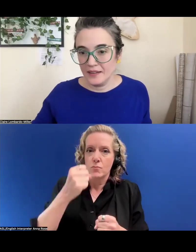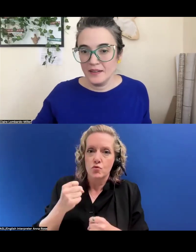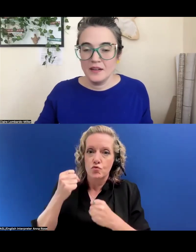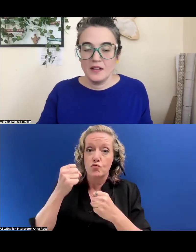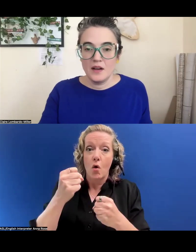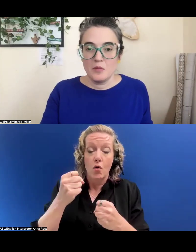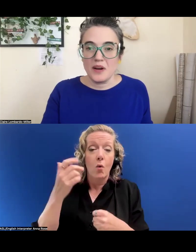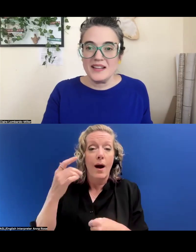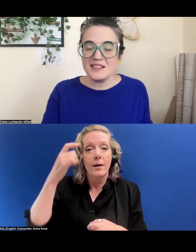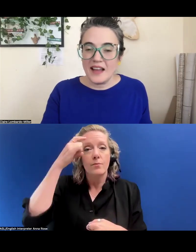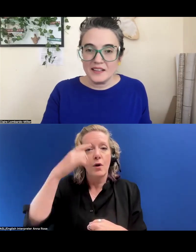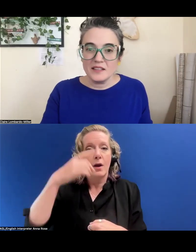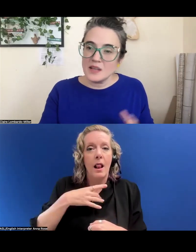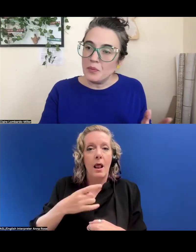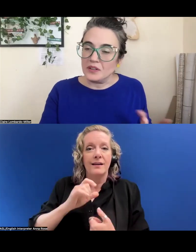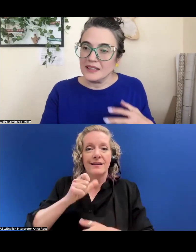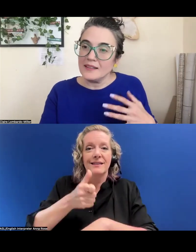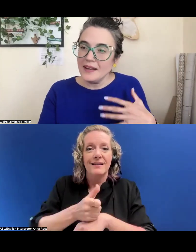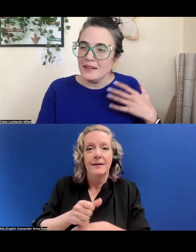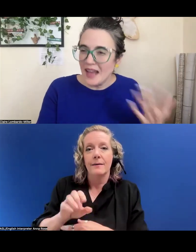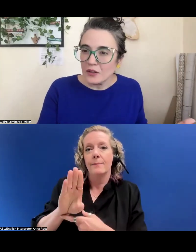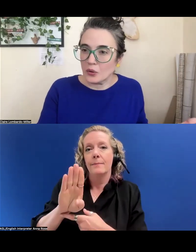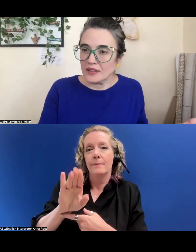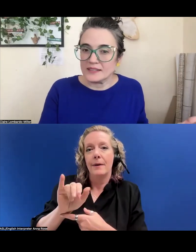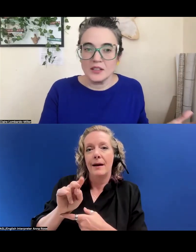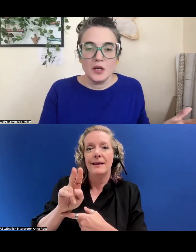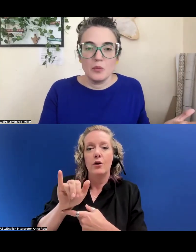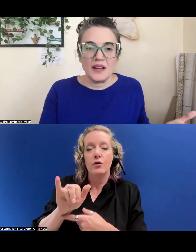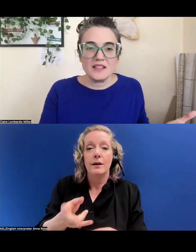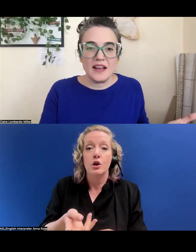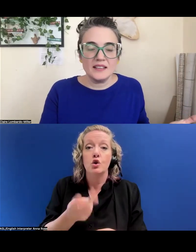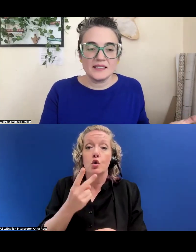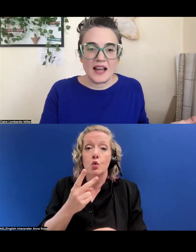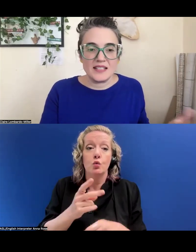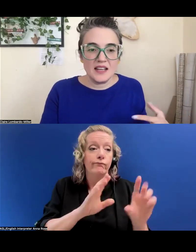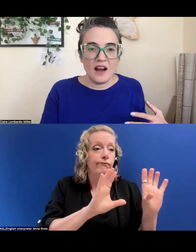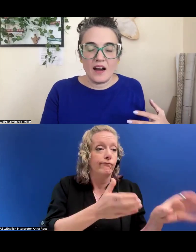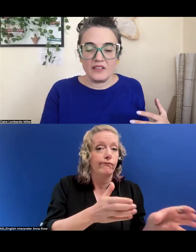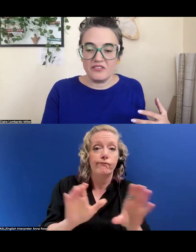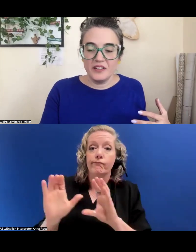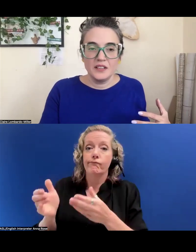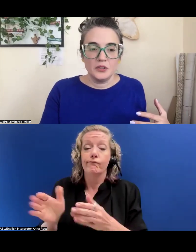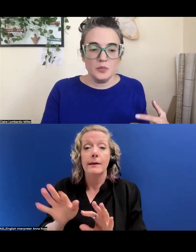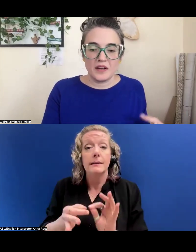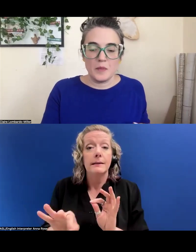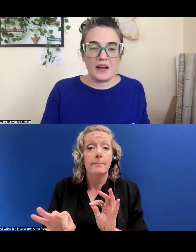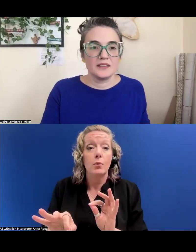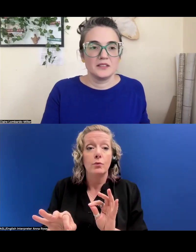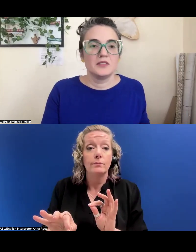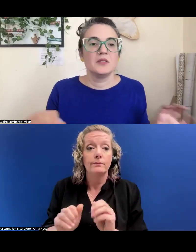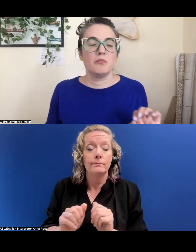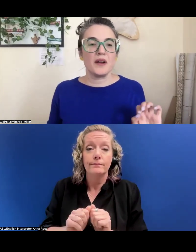thinking. Brains like simple, they like categories. Brains like this idea of, oops, got to go